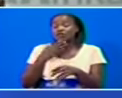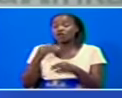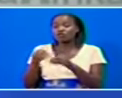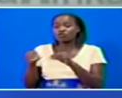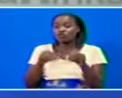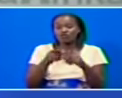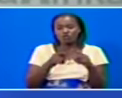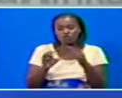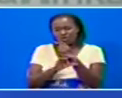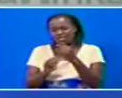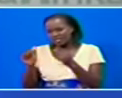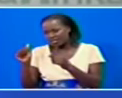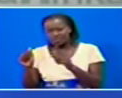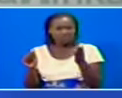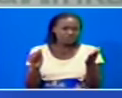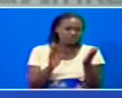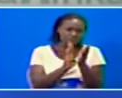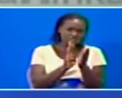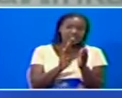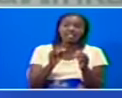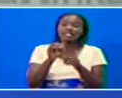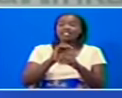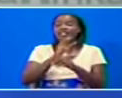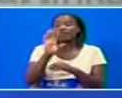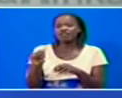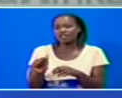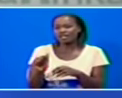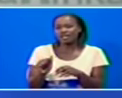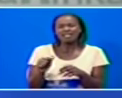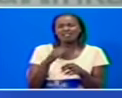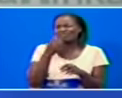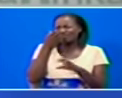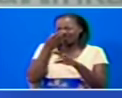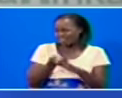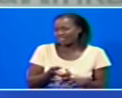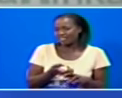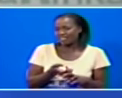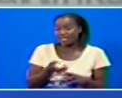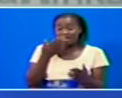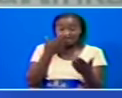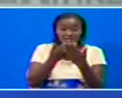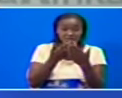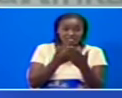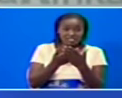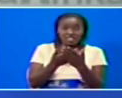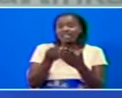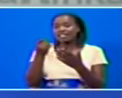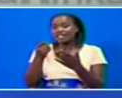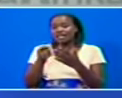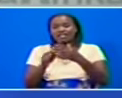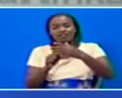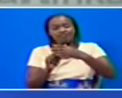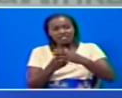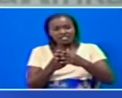A to country B in Africa, it's still being very difficult. I appreciate the initiative from the African Union by